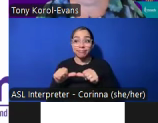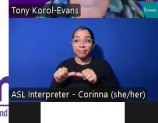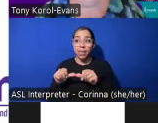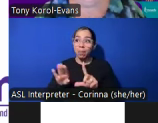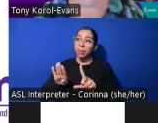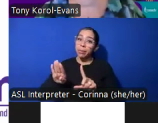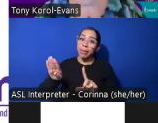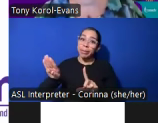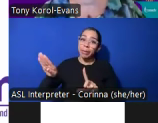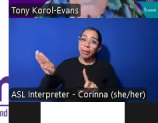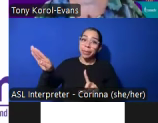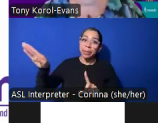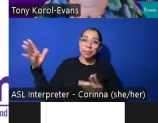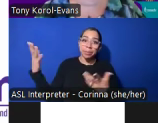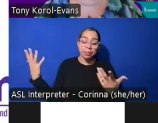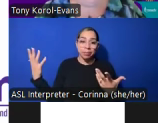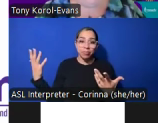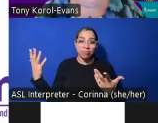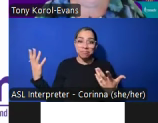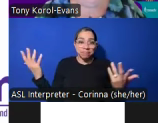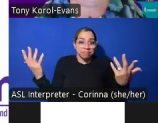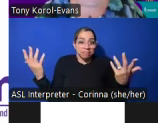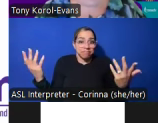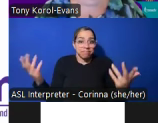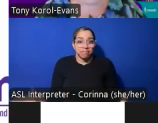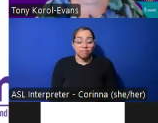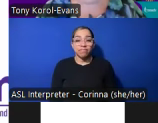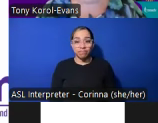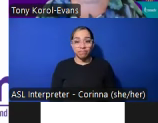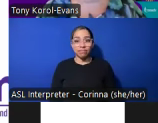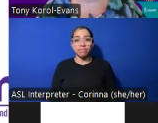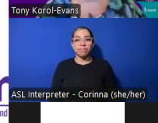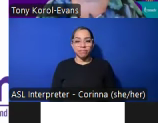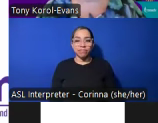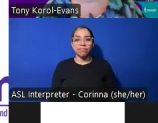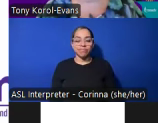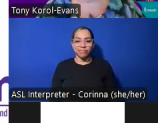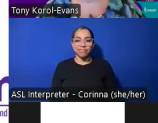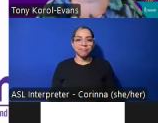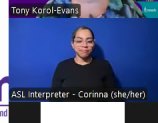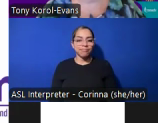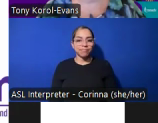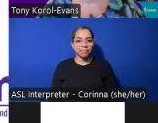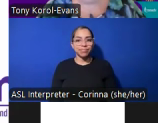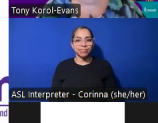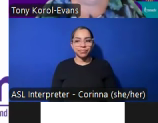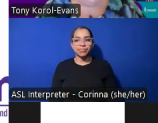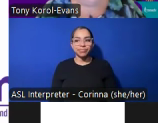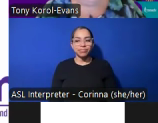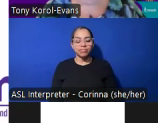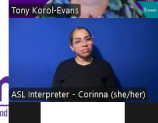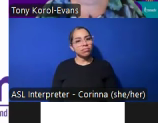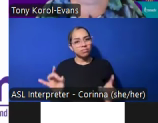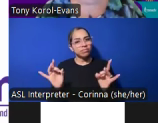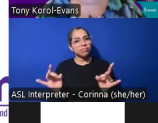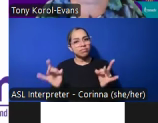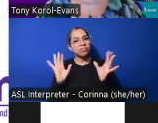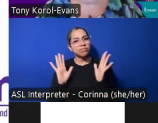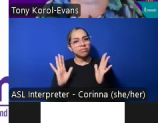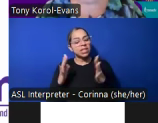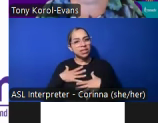this constant upward spiral that is just devastating on a